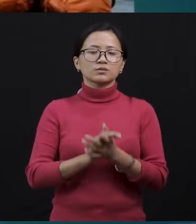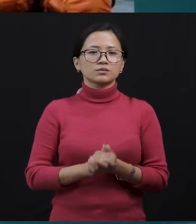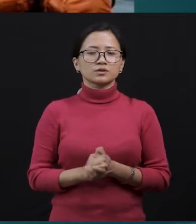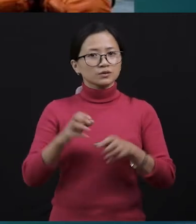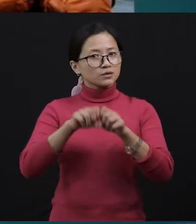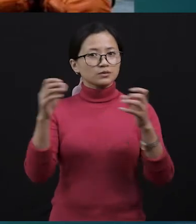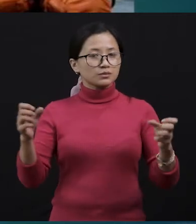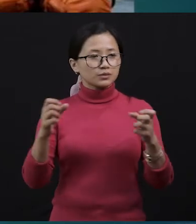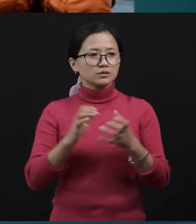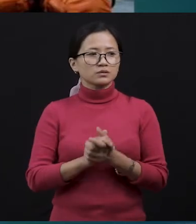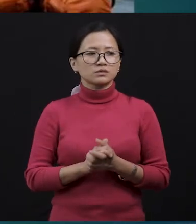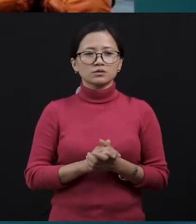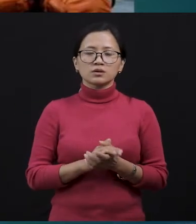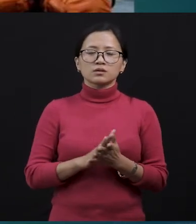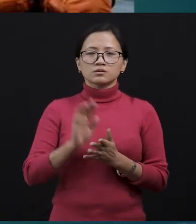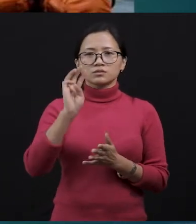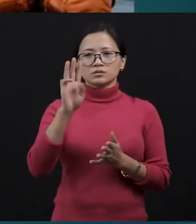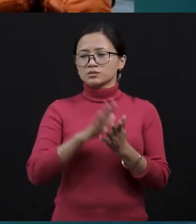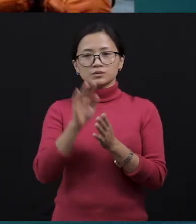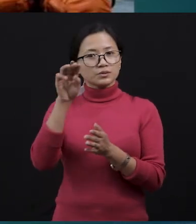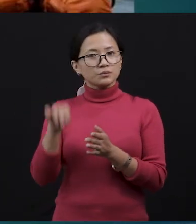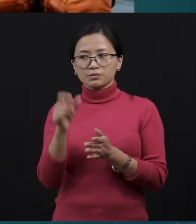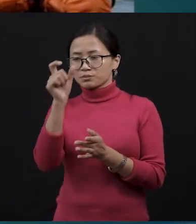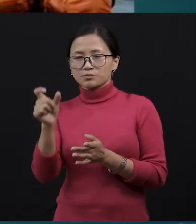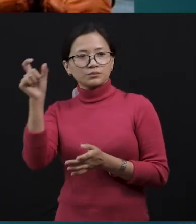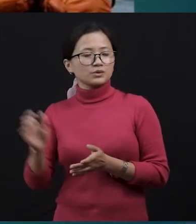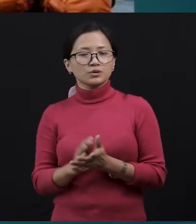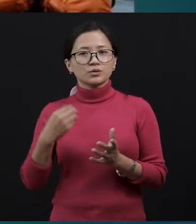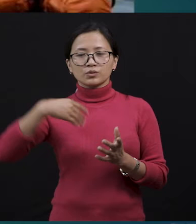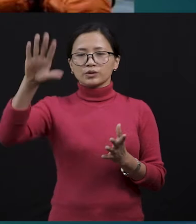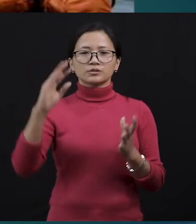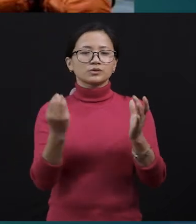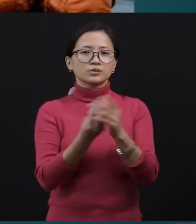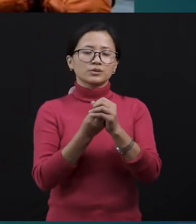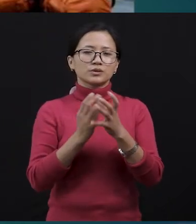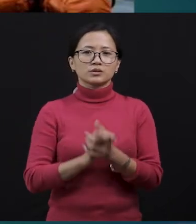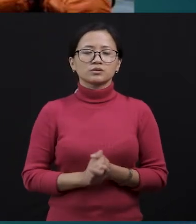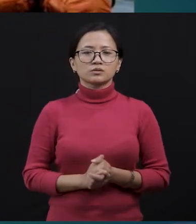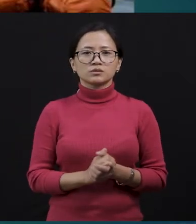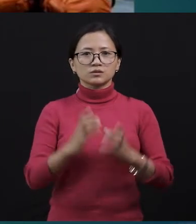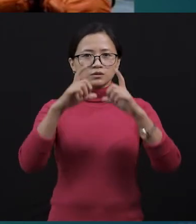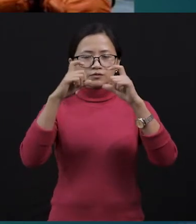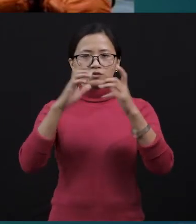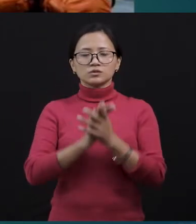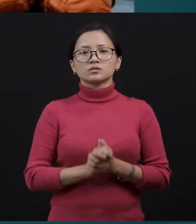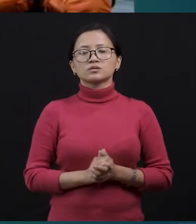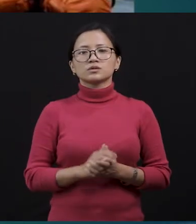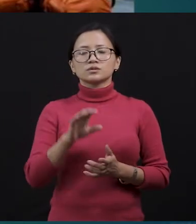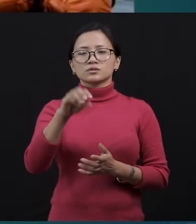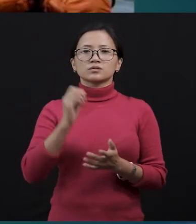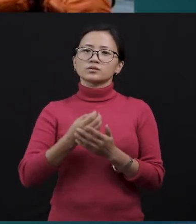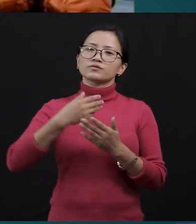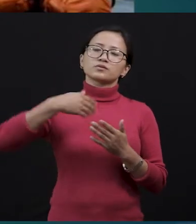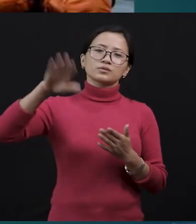And so these are the members. These are the crew members on board. They went together, okay? They went together, and this photo was taken before they